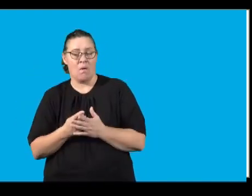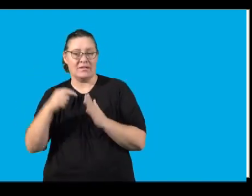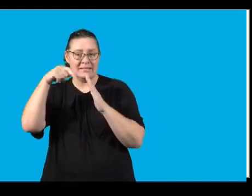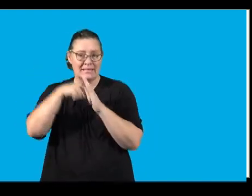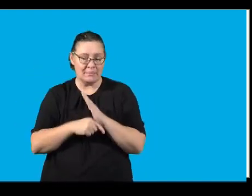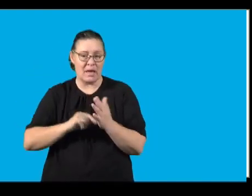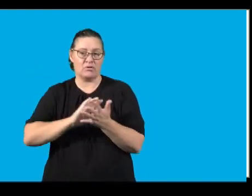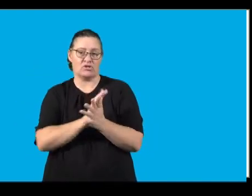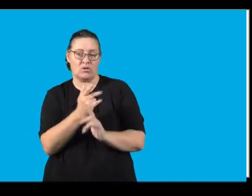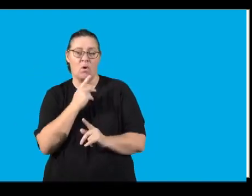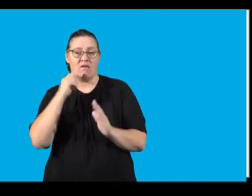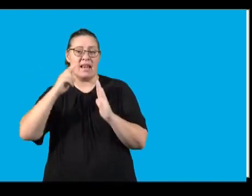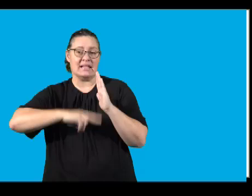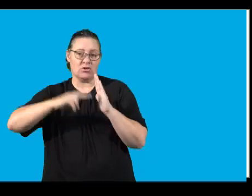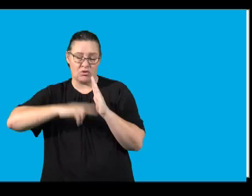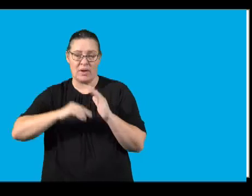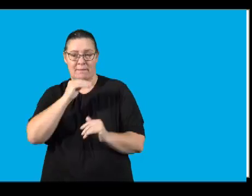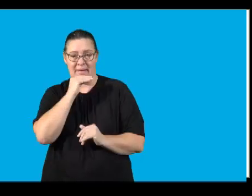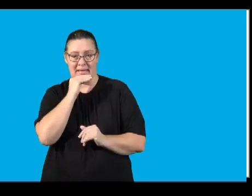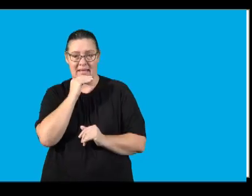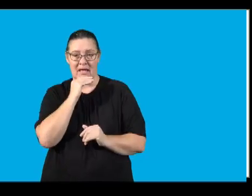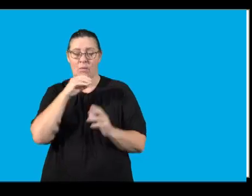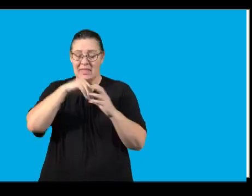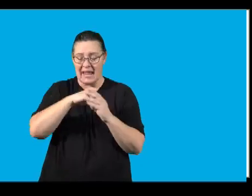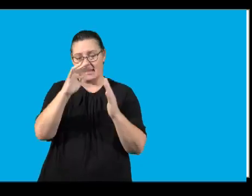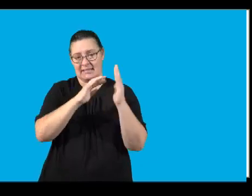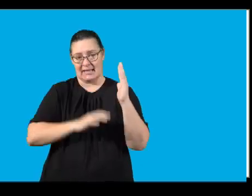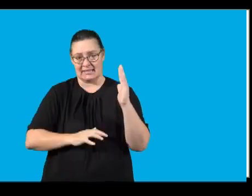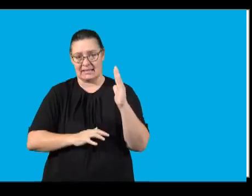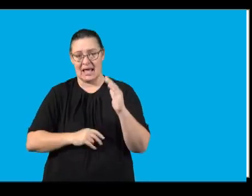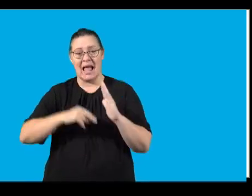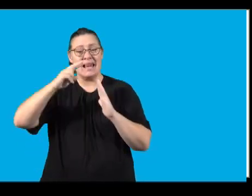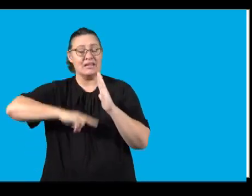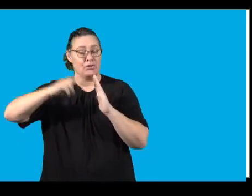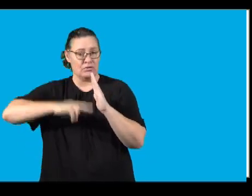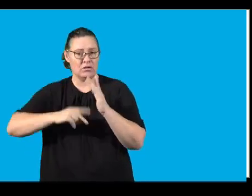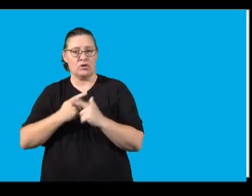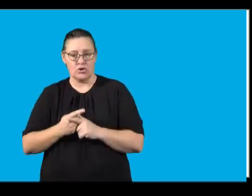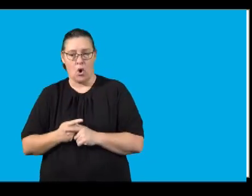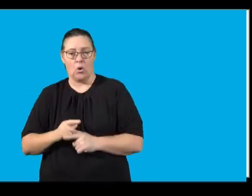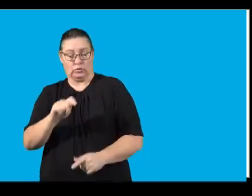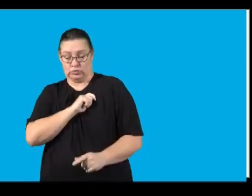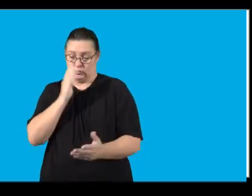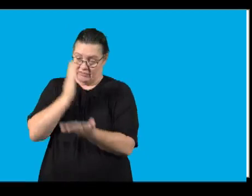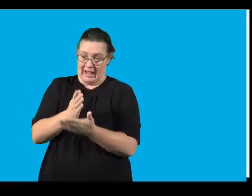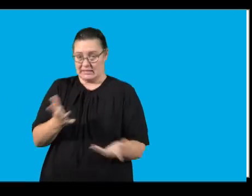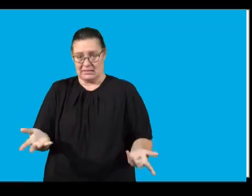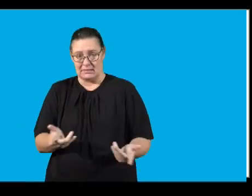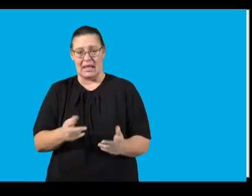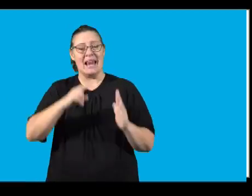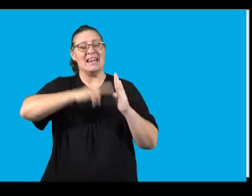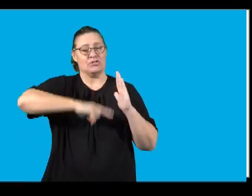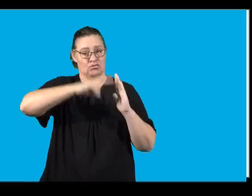to develop a sense for a deeper appreciation of the literary meaning in text. And remember, literary and